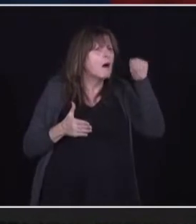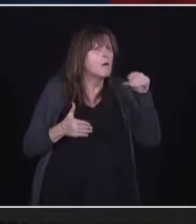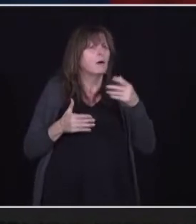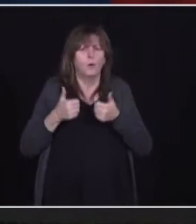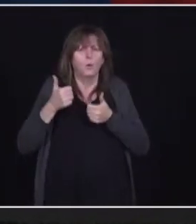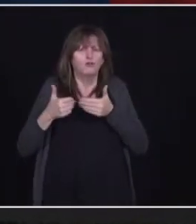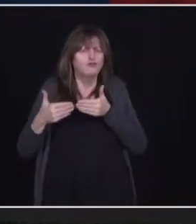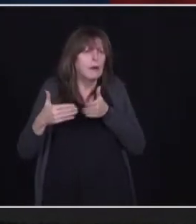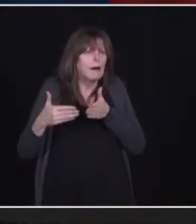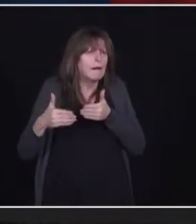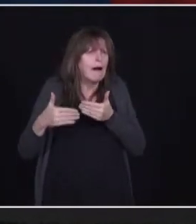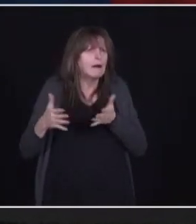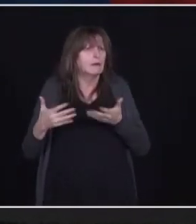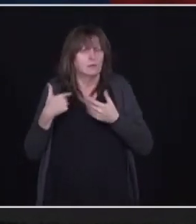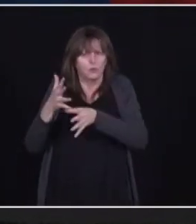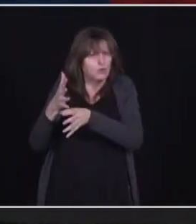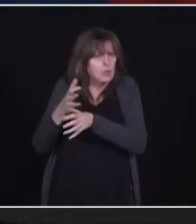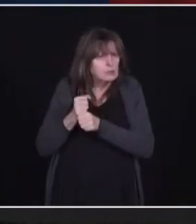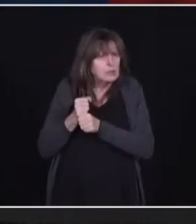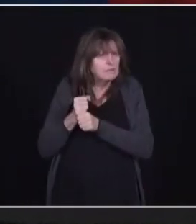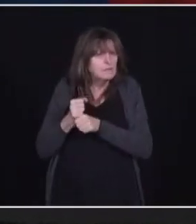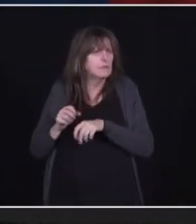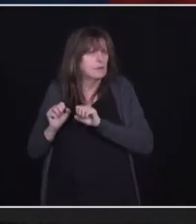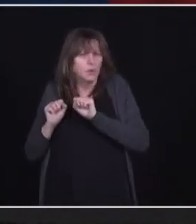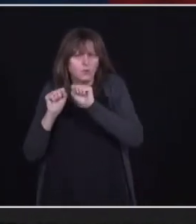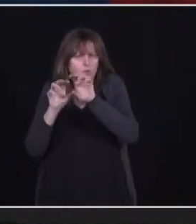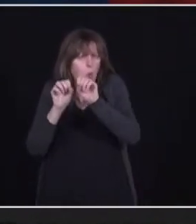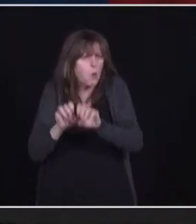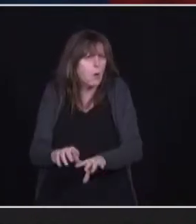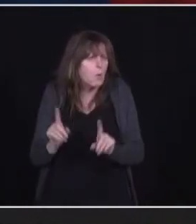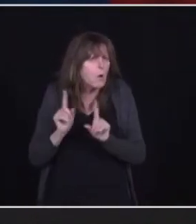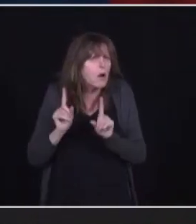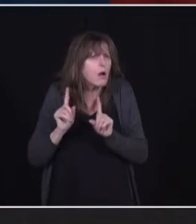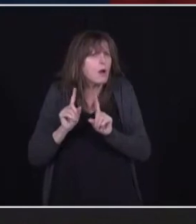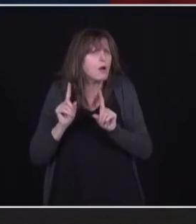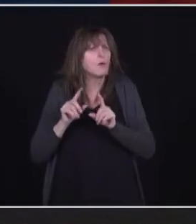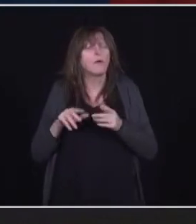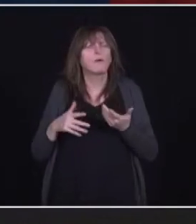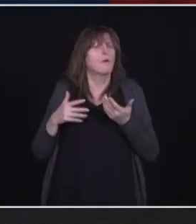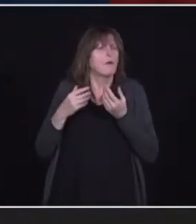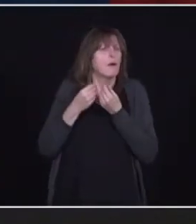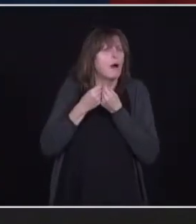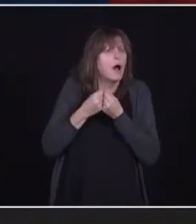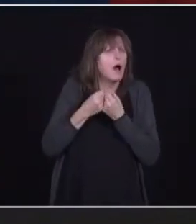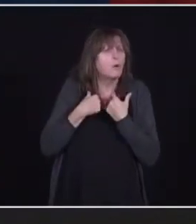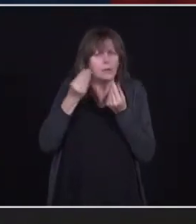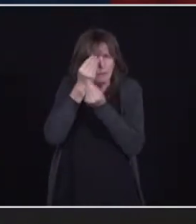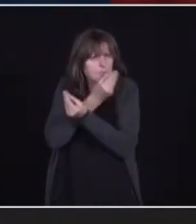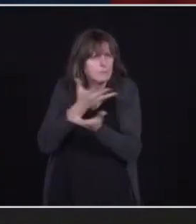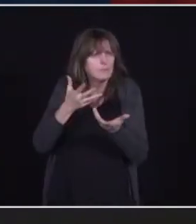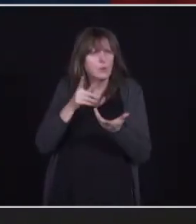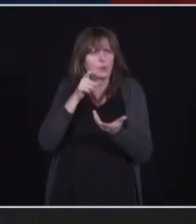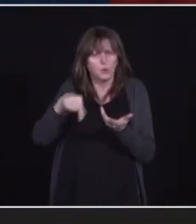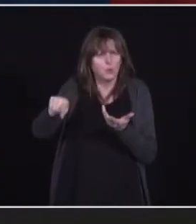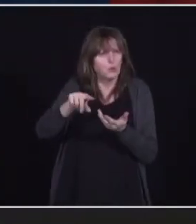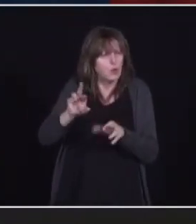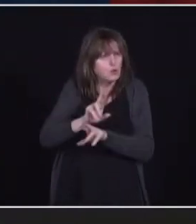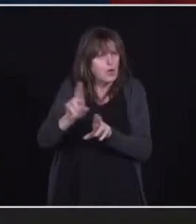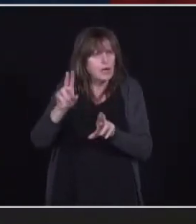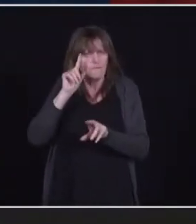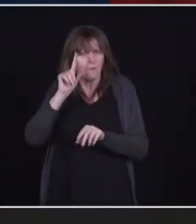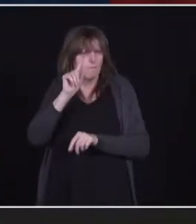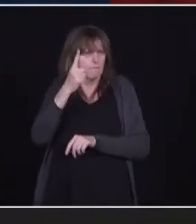be stored, and then how we're getting out to let the people know that they are going to be ready to be, they will be slotted for